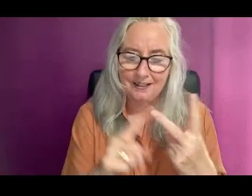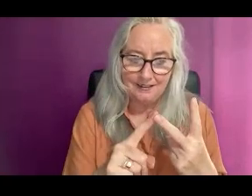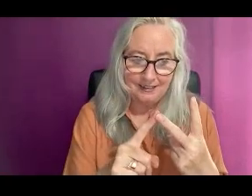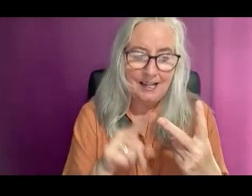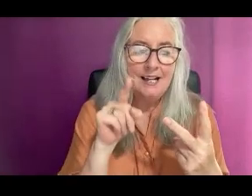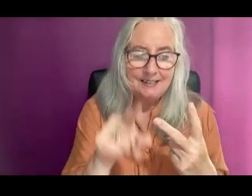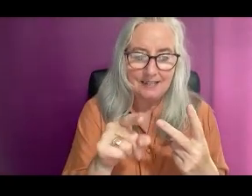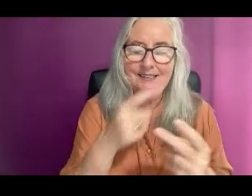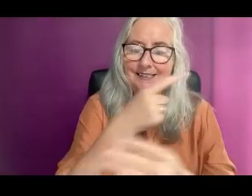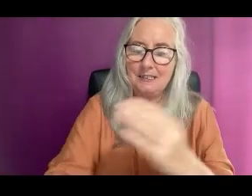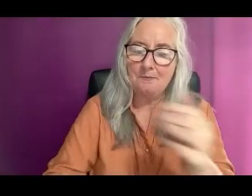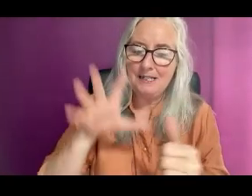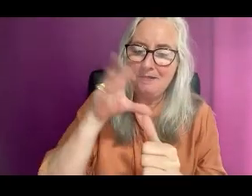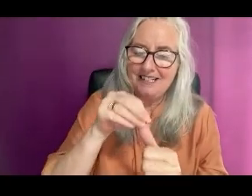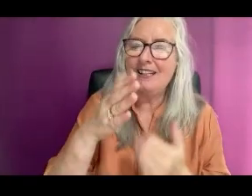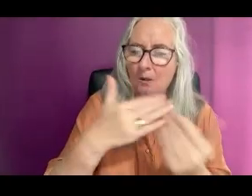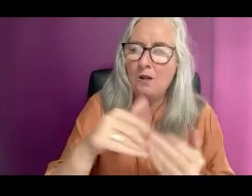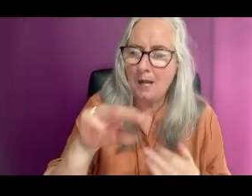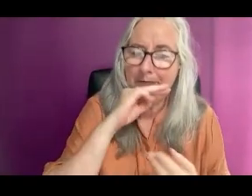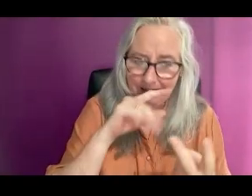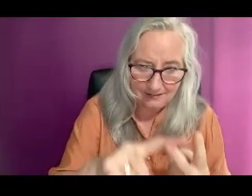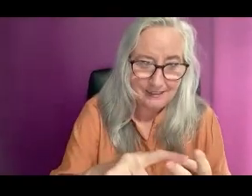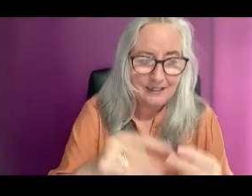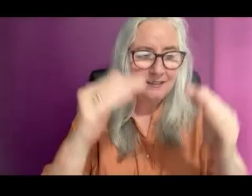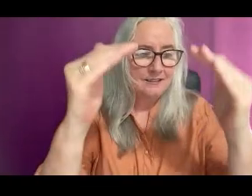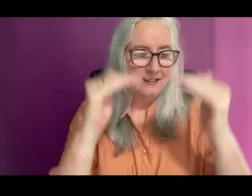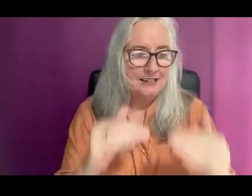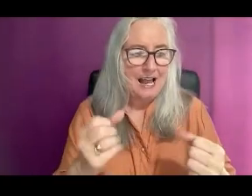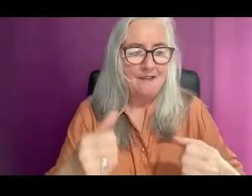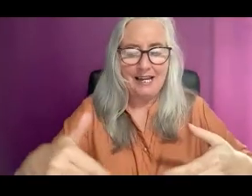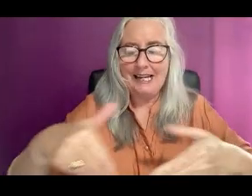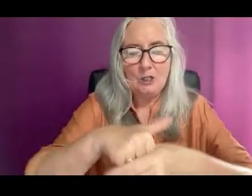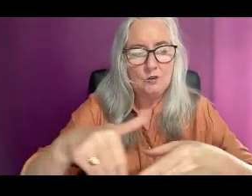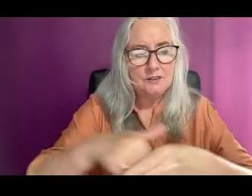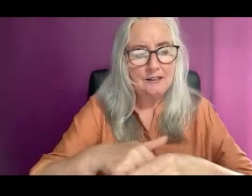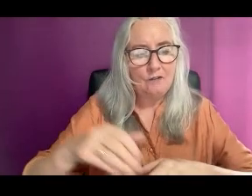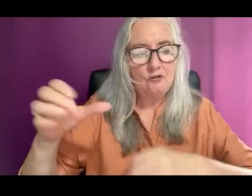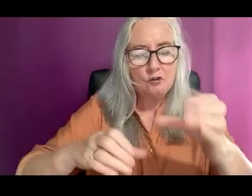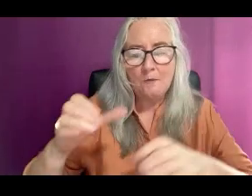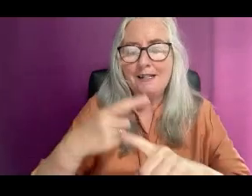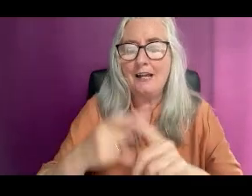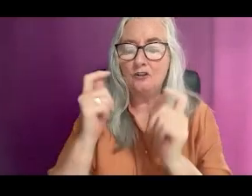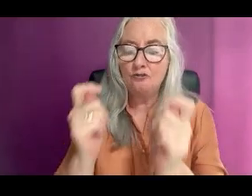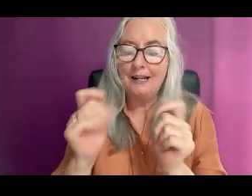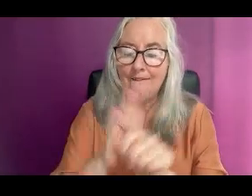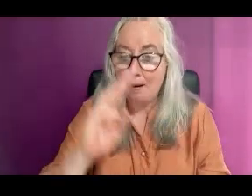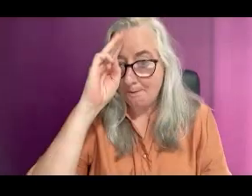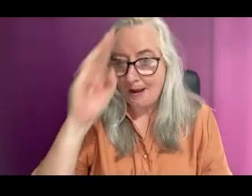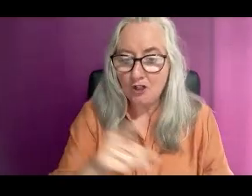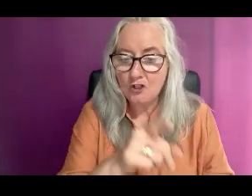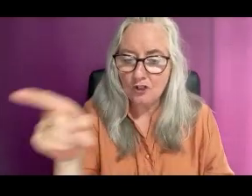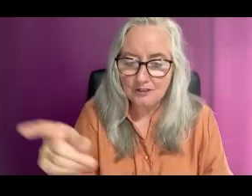specific. The next one there we have is inclusive recruitment and training for managers. And that will be